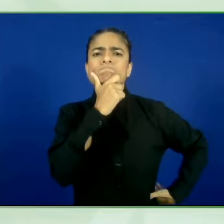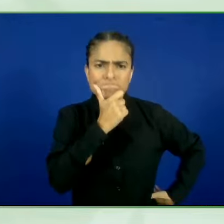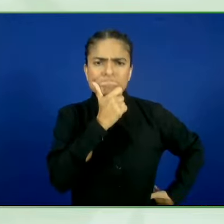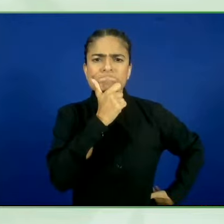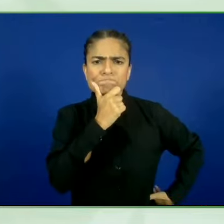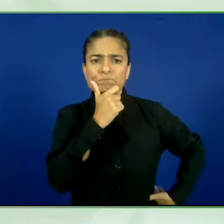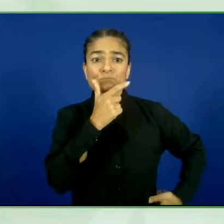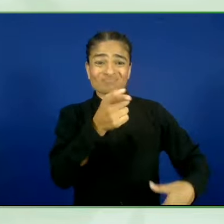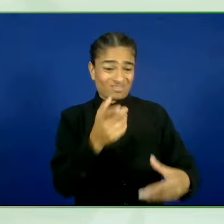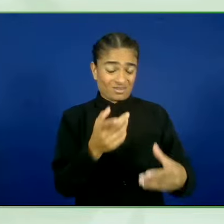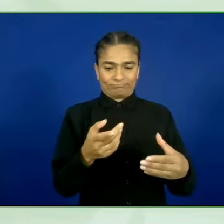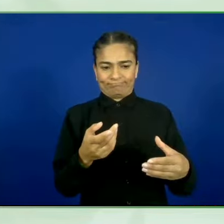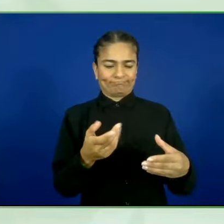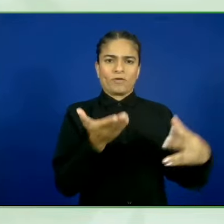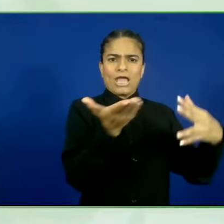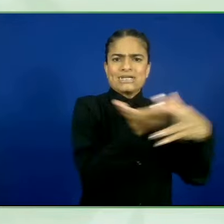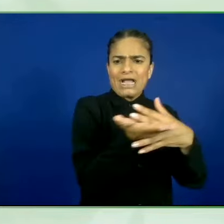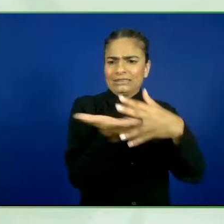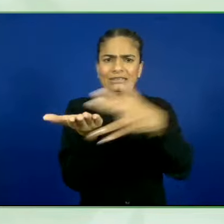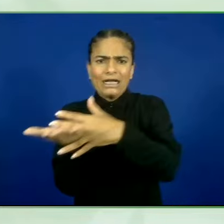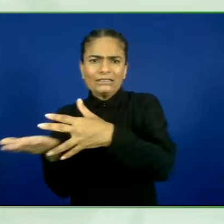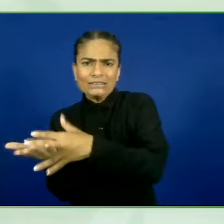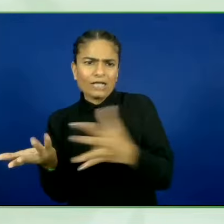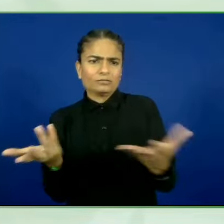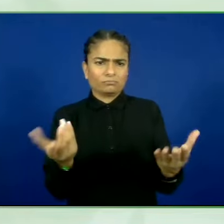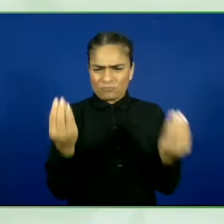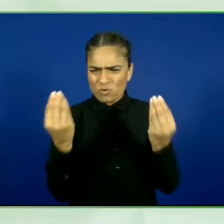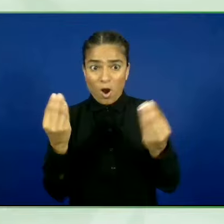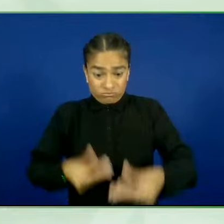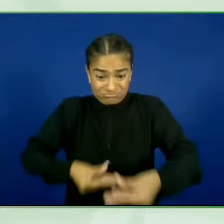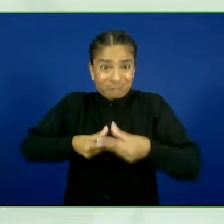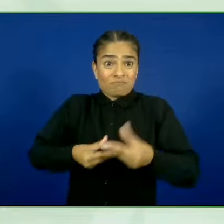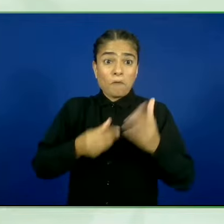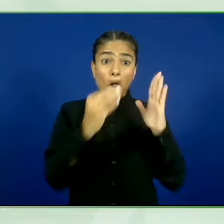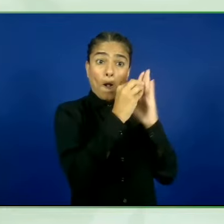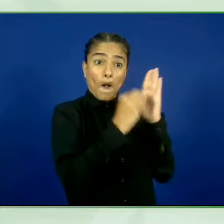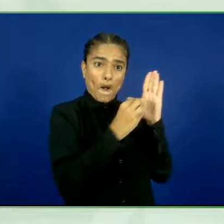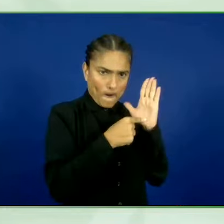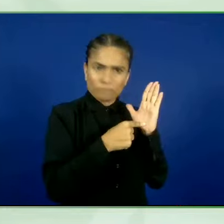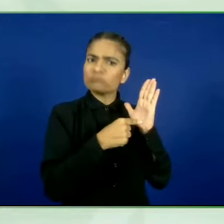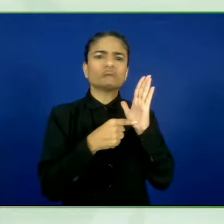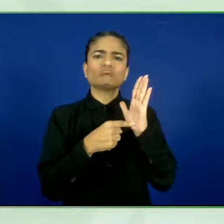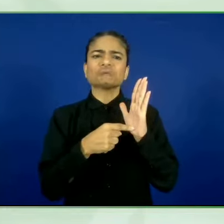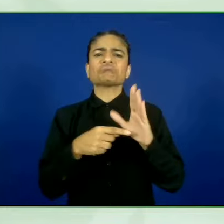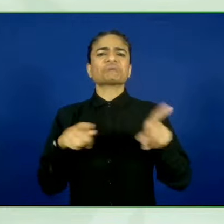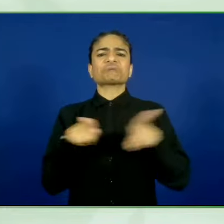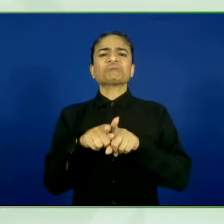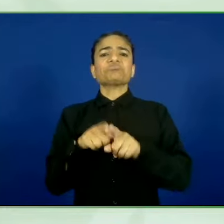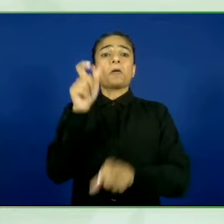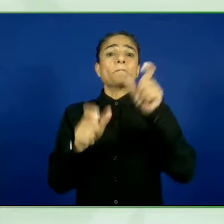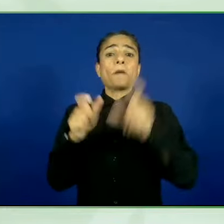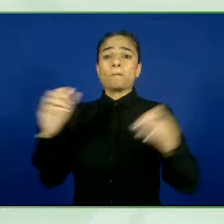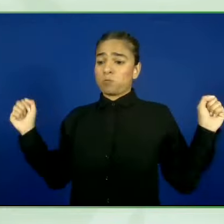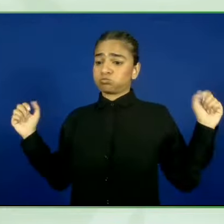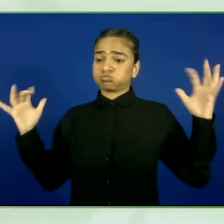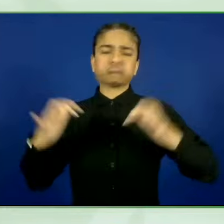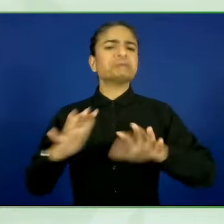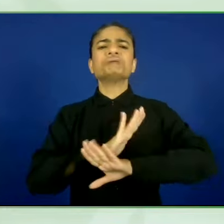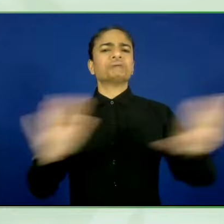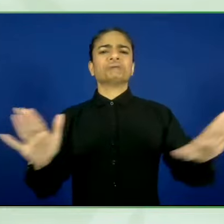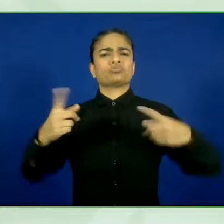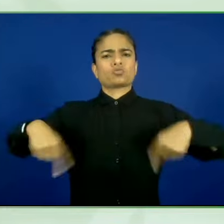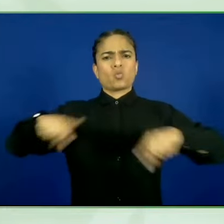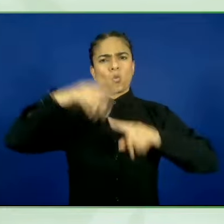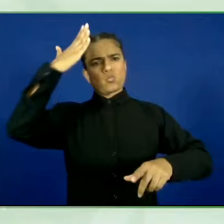possibly it's not an issue that people would normally understand. If I were to say case management, others would still look at it as